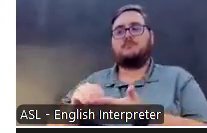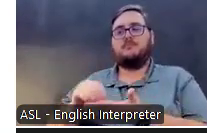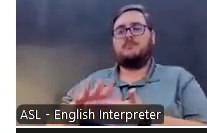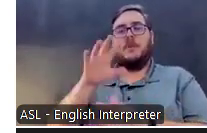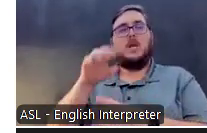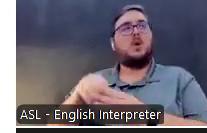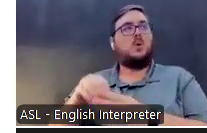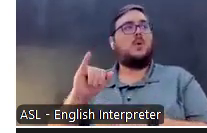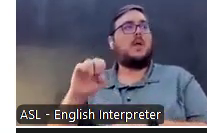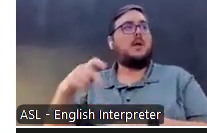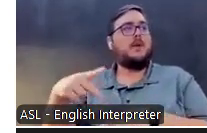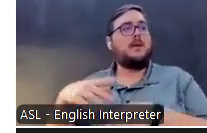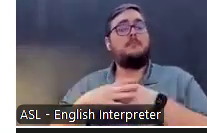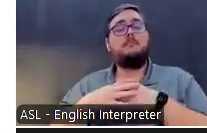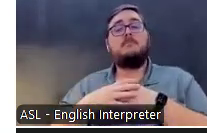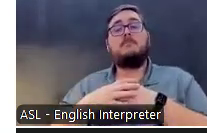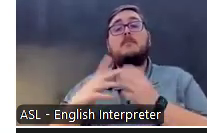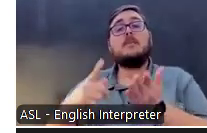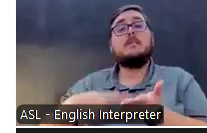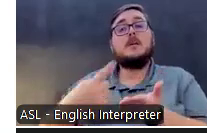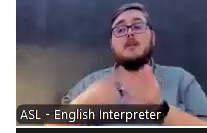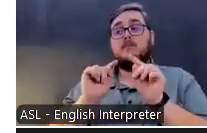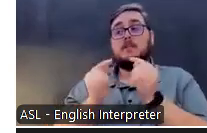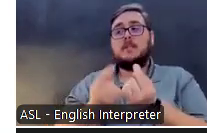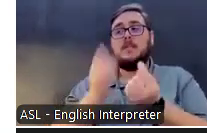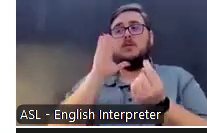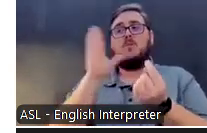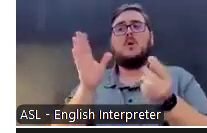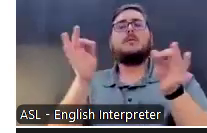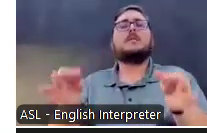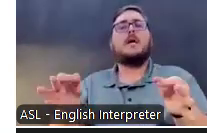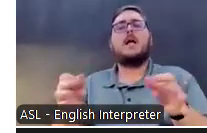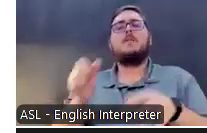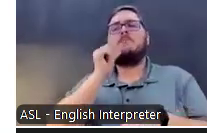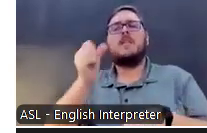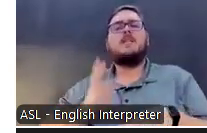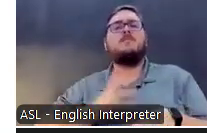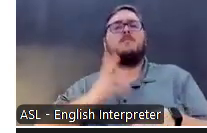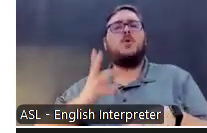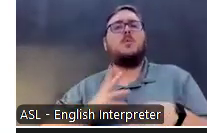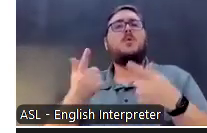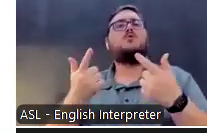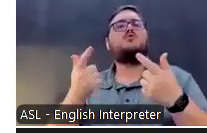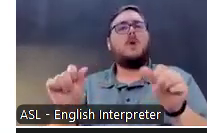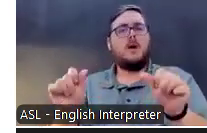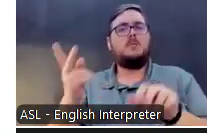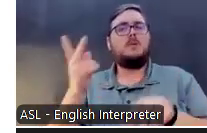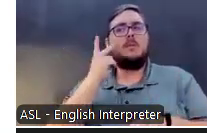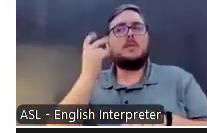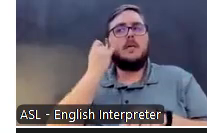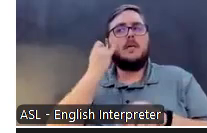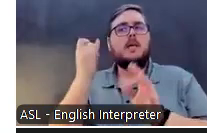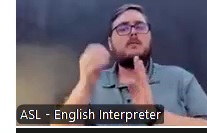Sometimes the team will agree to conduct an informal trial of assistive technology to determine if a student needs an